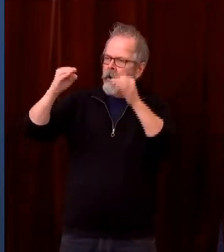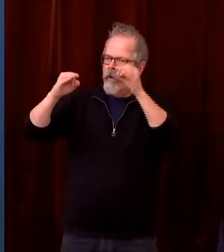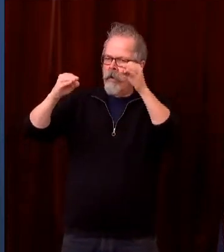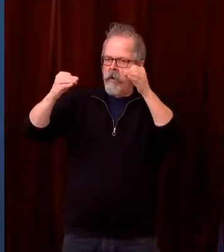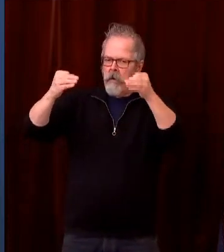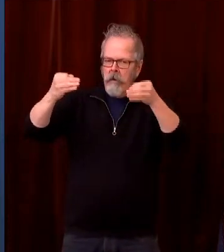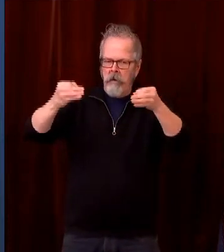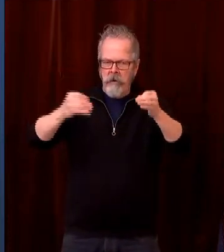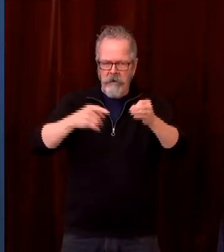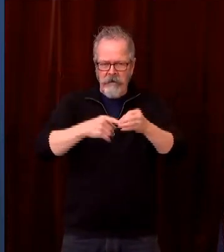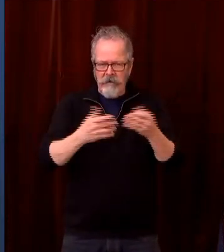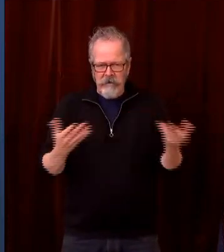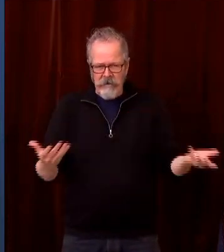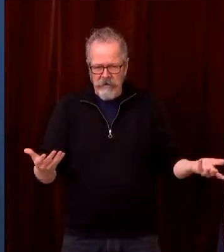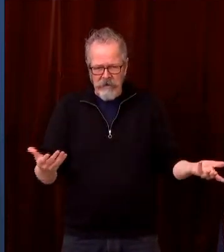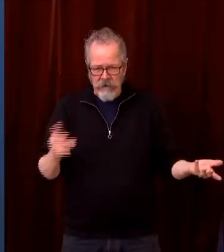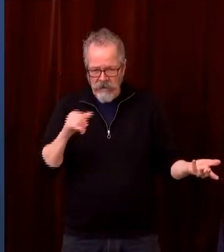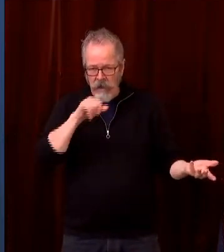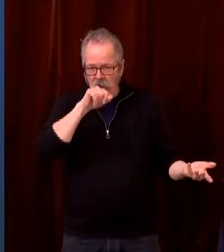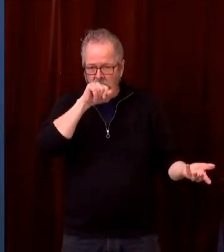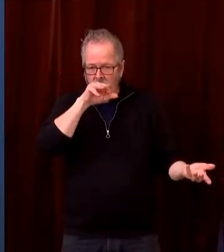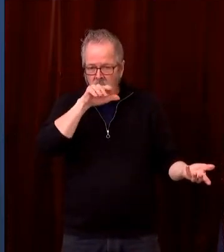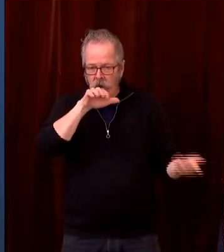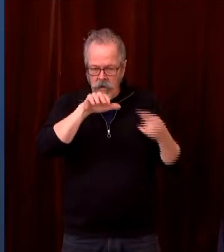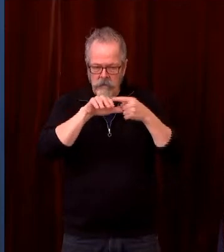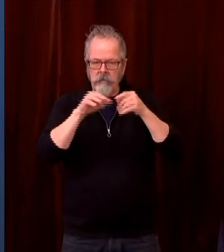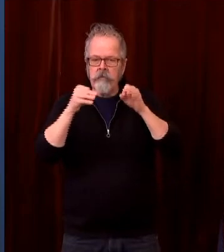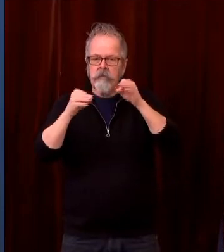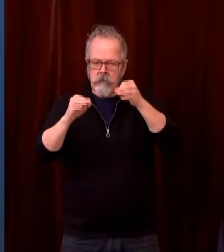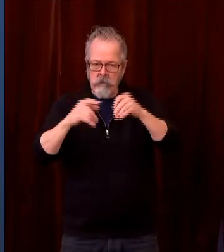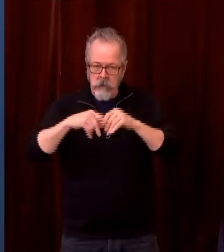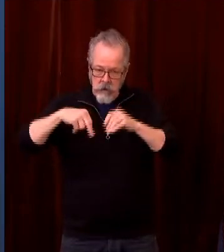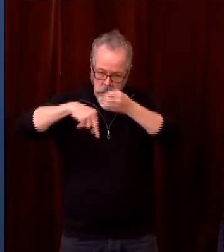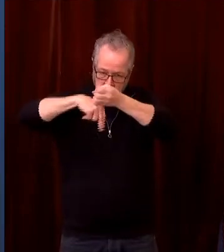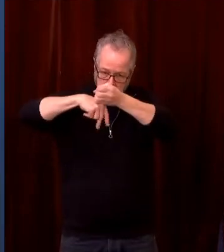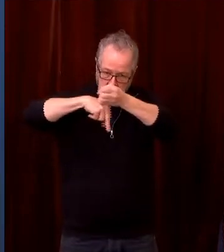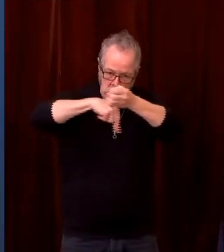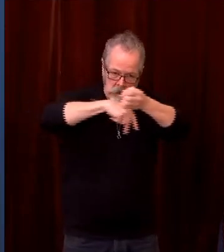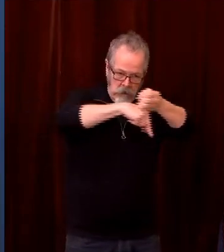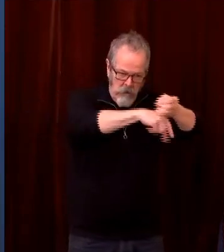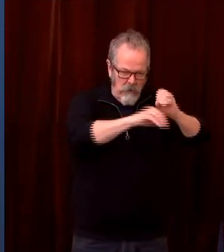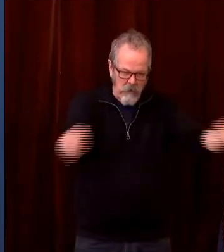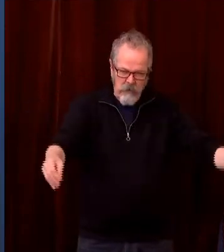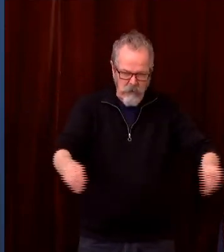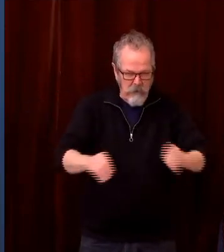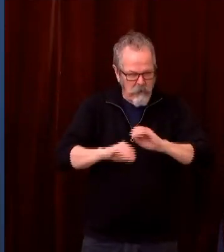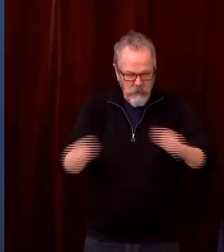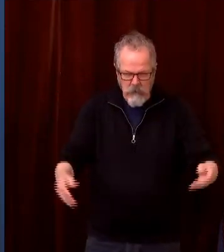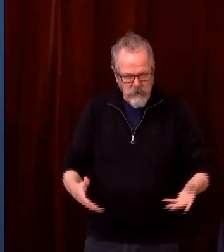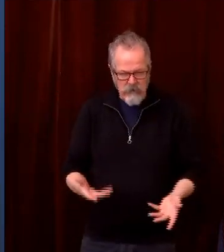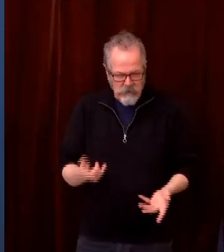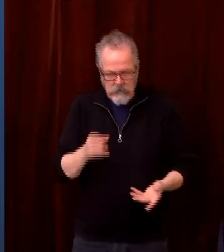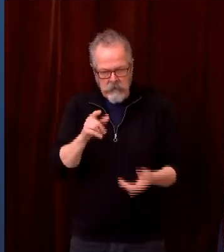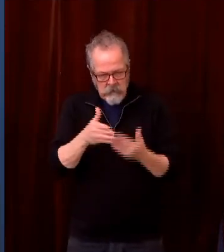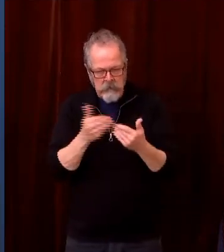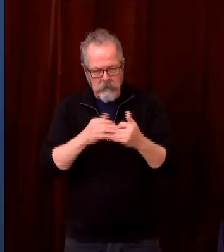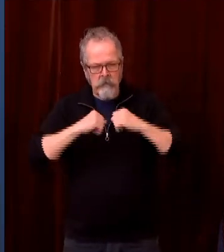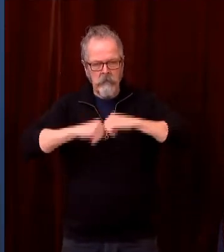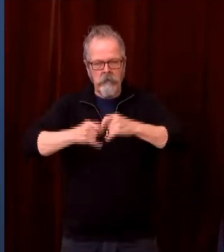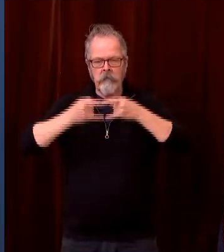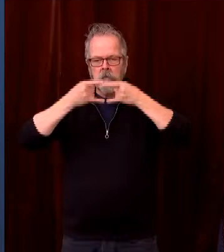come. If they do that, we're gonna save a lot of lives. But today, we are saving a lot of lives. Having